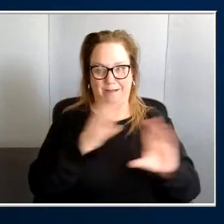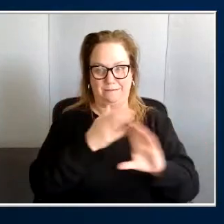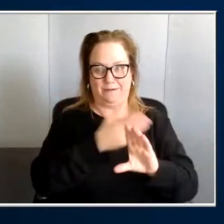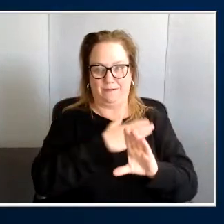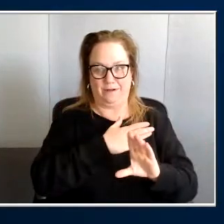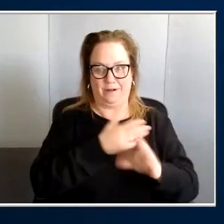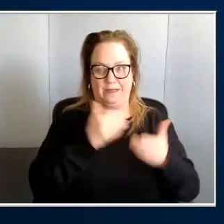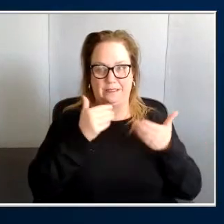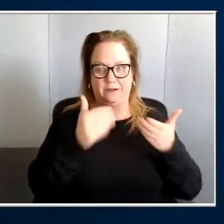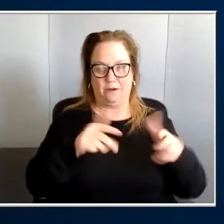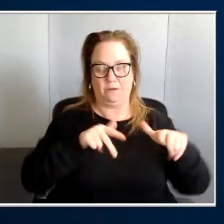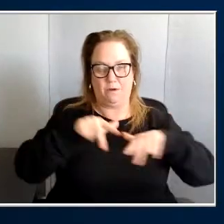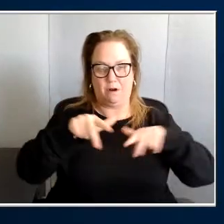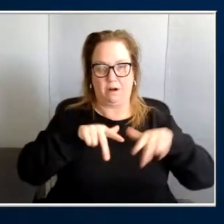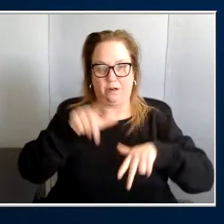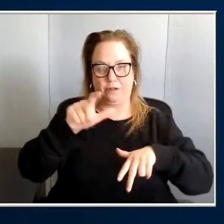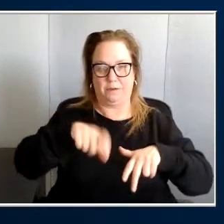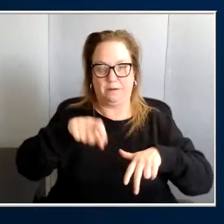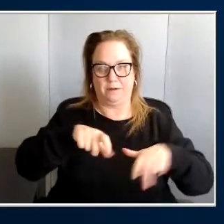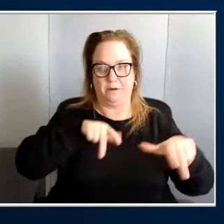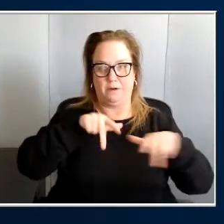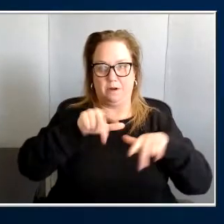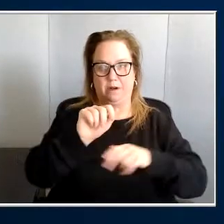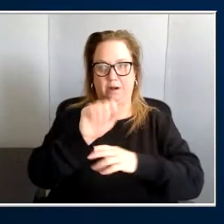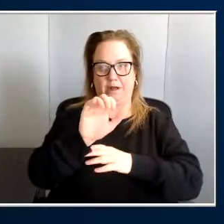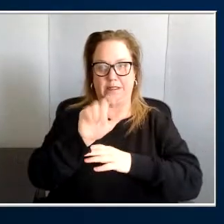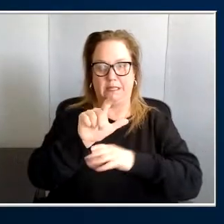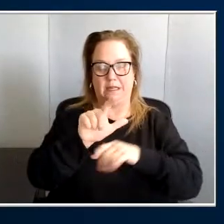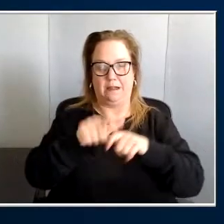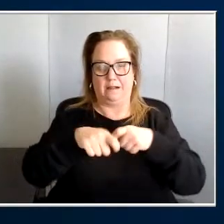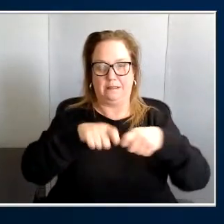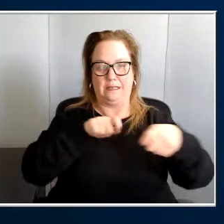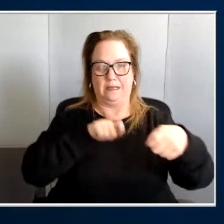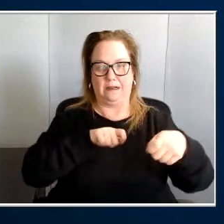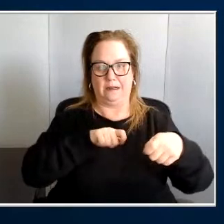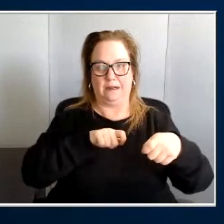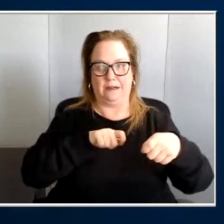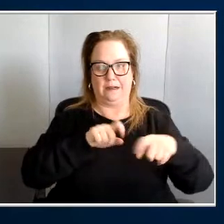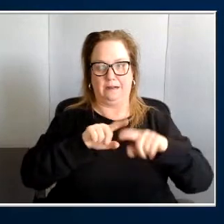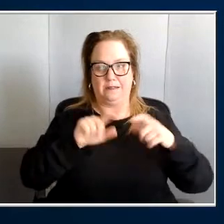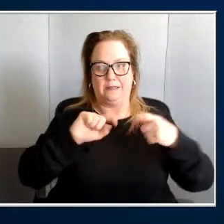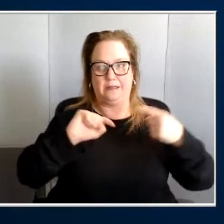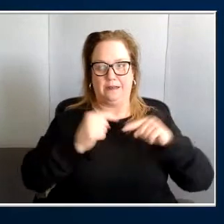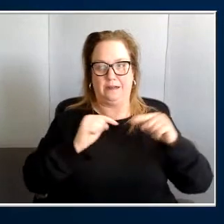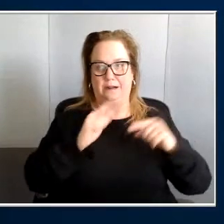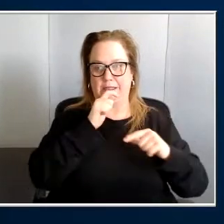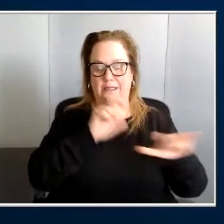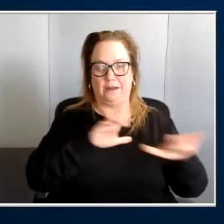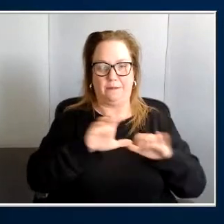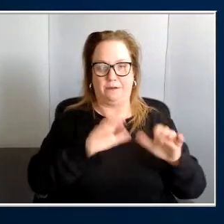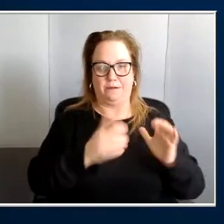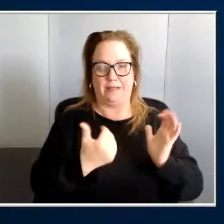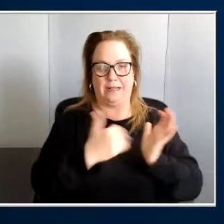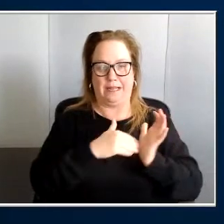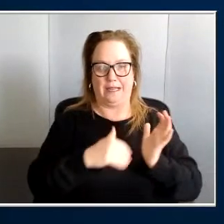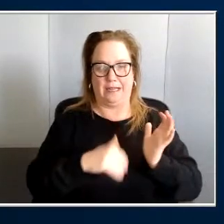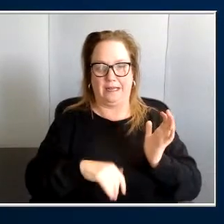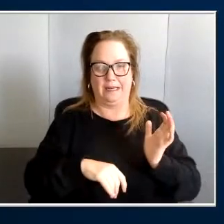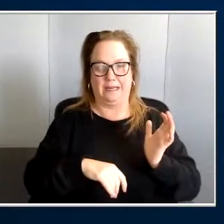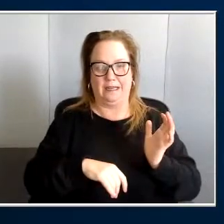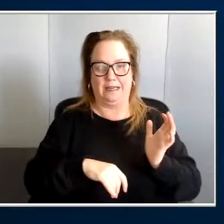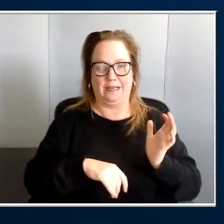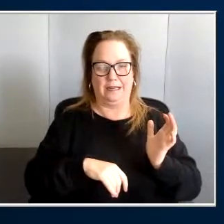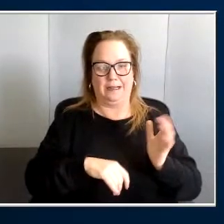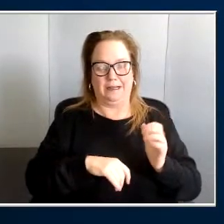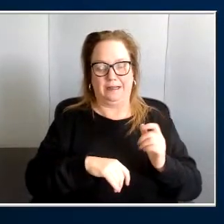was like, you should be able to walk on an ACL tear. But then it hurt, and I was like, no, I'm not doing that ever again. Mm-hmm. And so, but